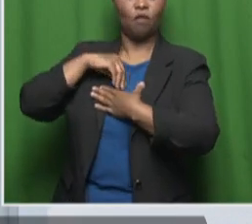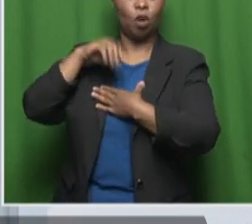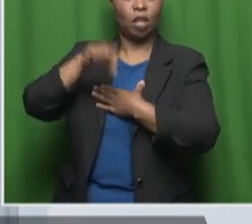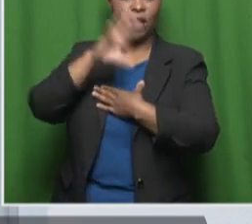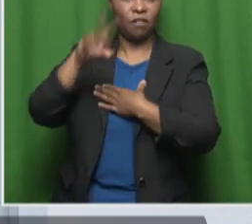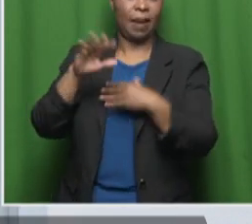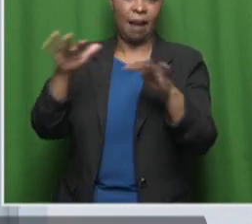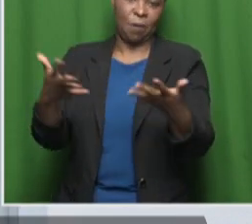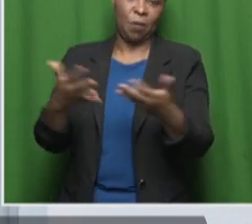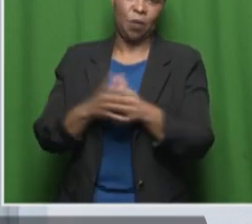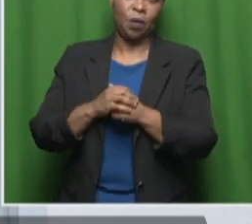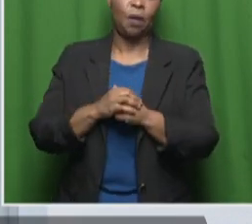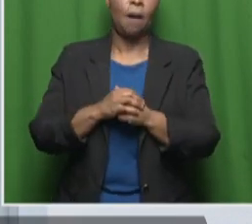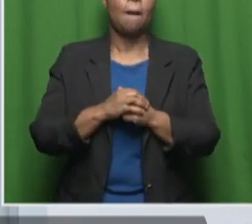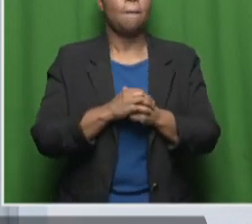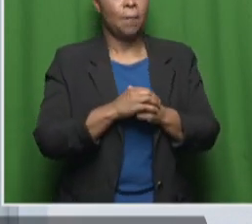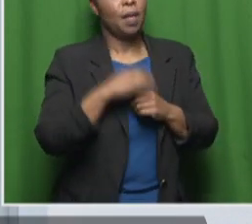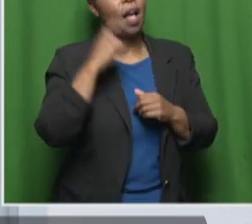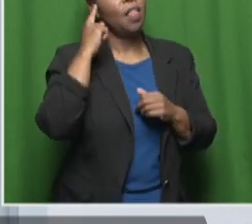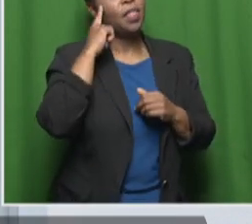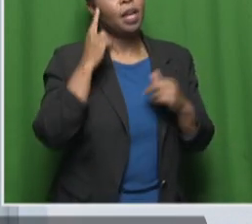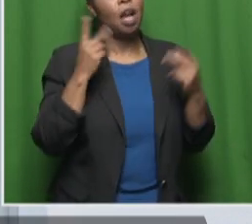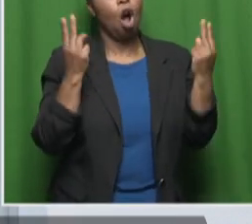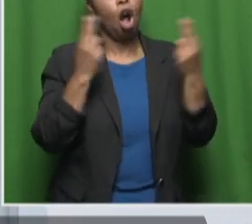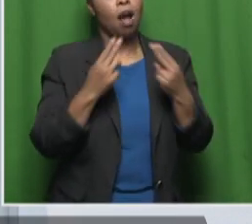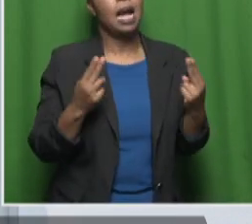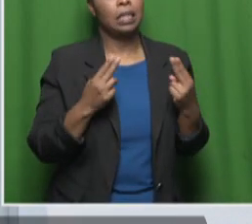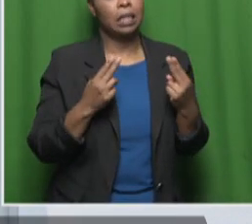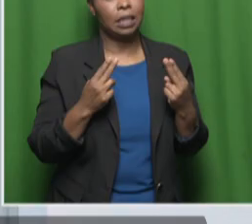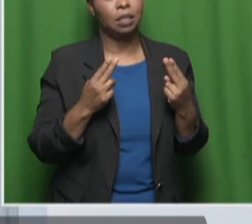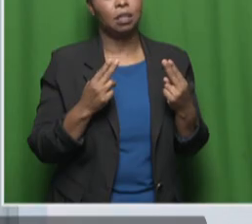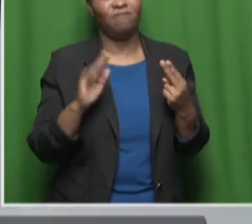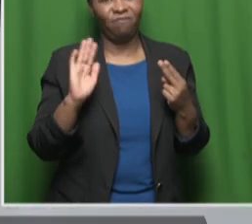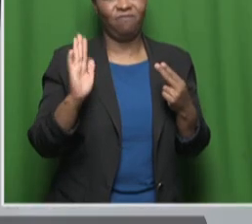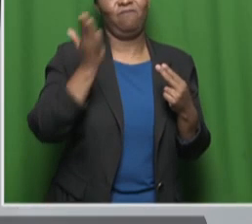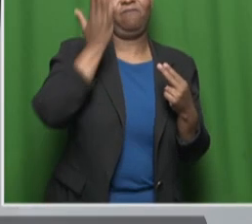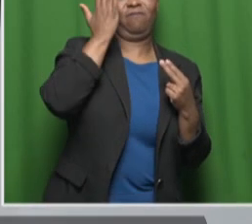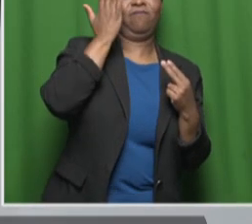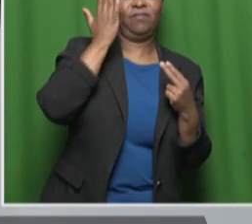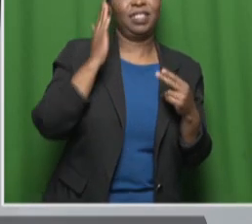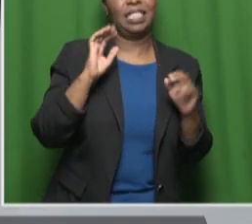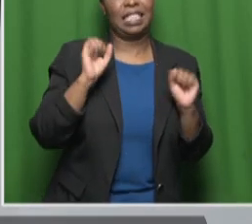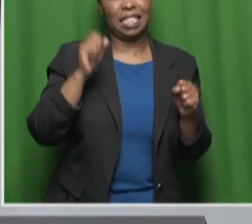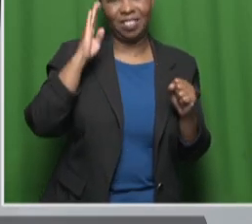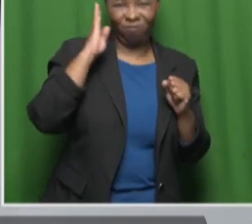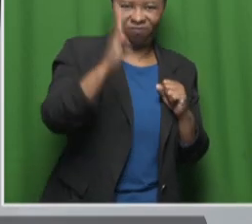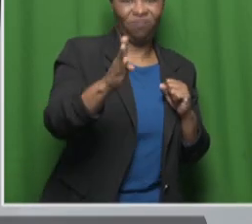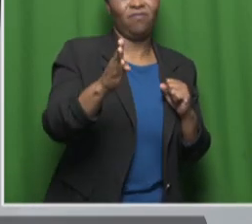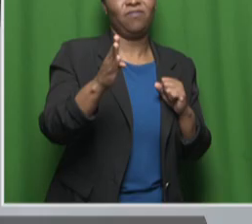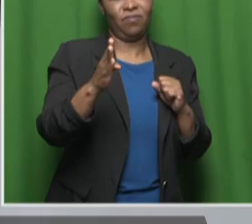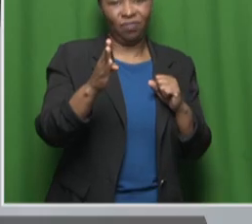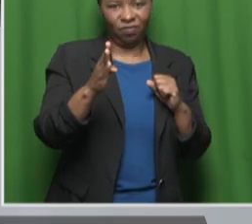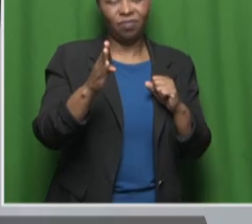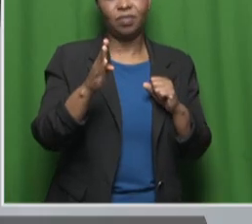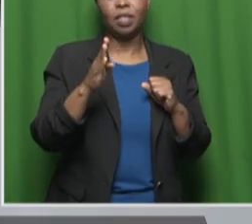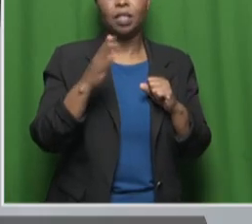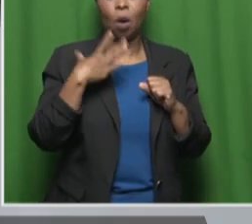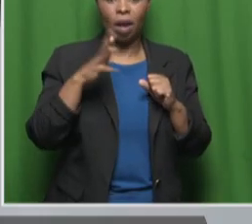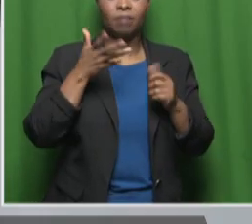I think because art is so confrontational, it then engages people in